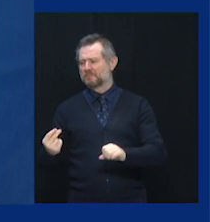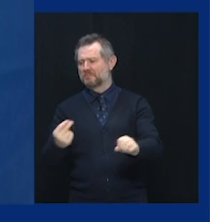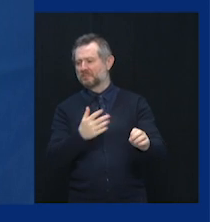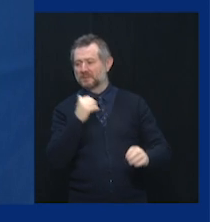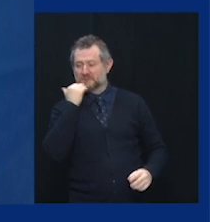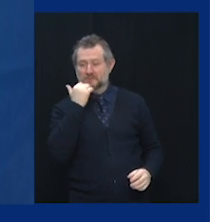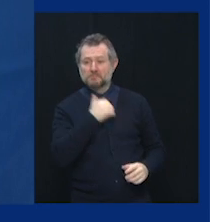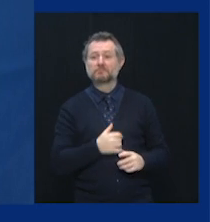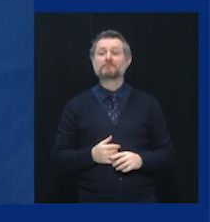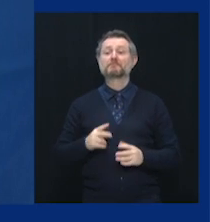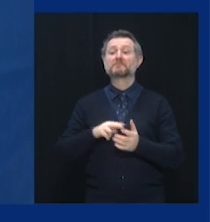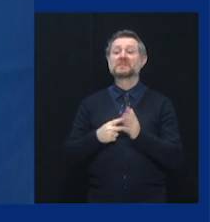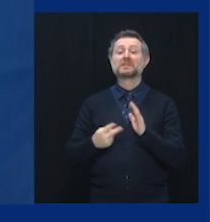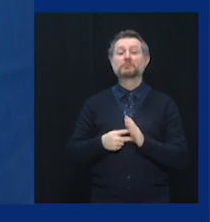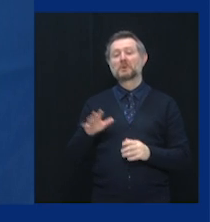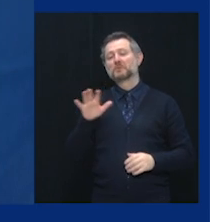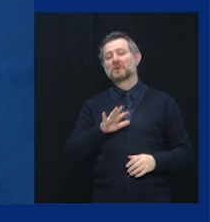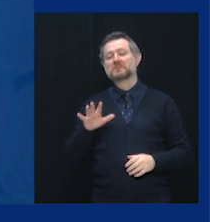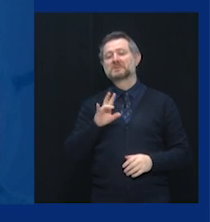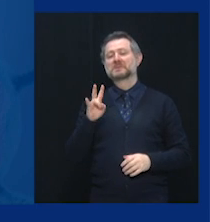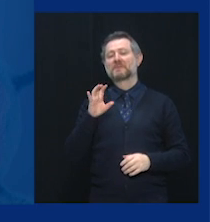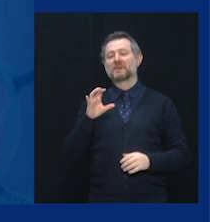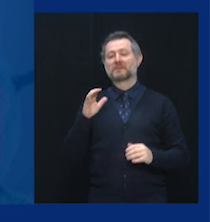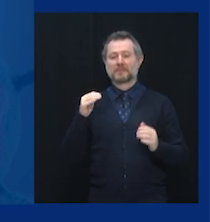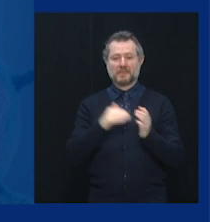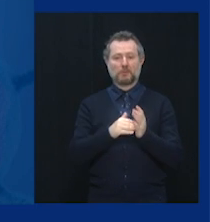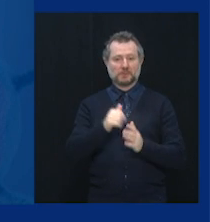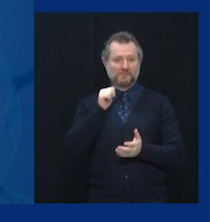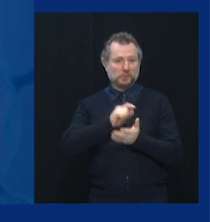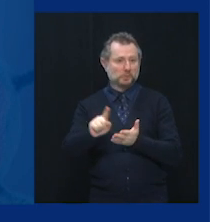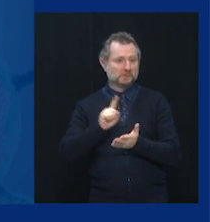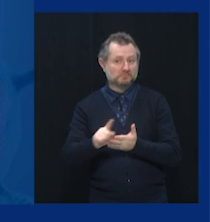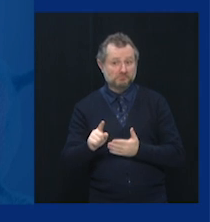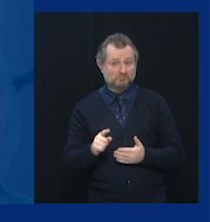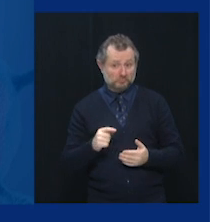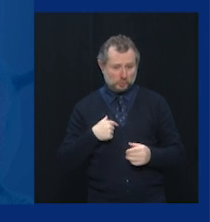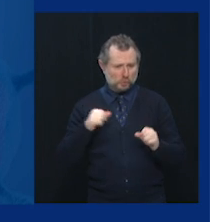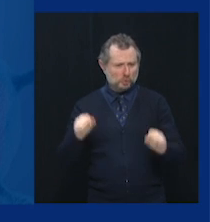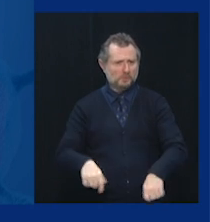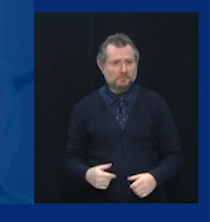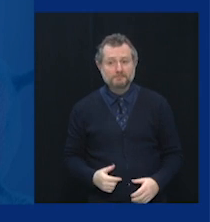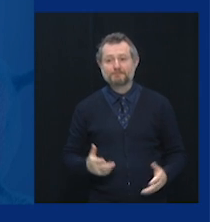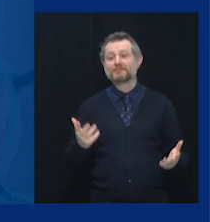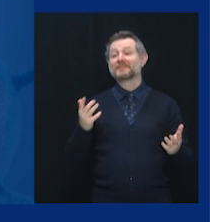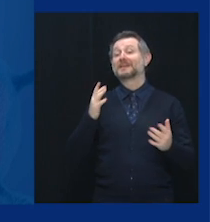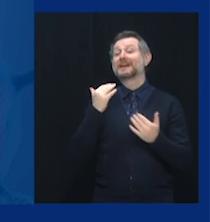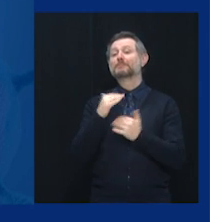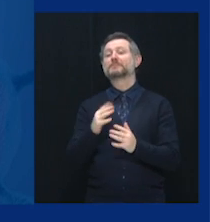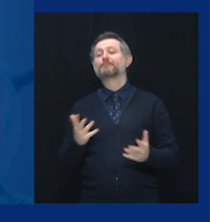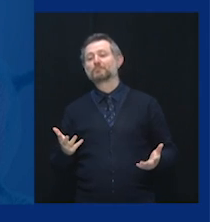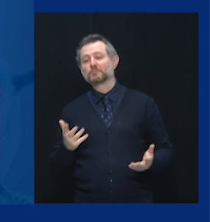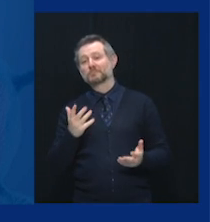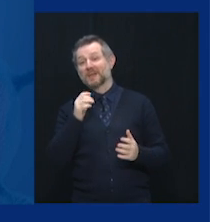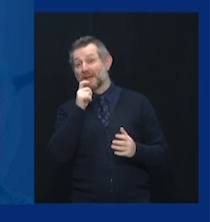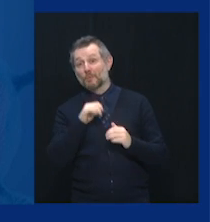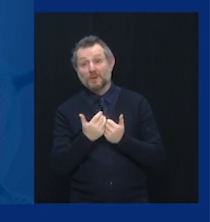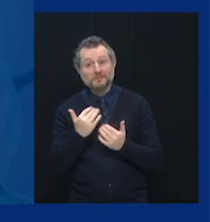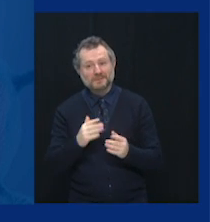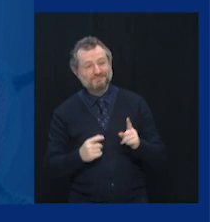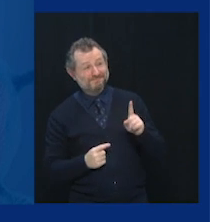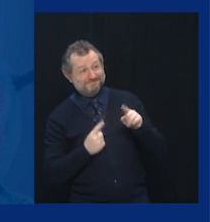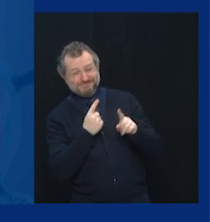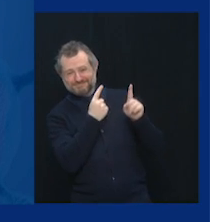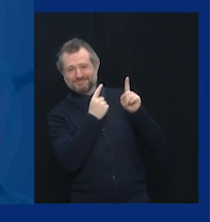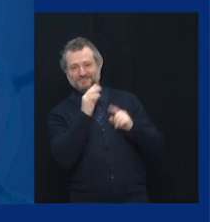week. So we're limited by our supply. When we get the supply,